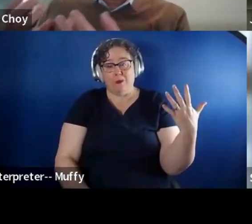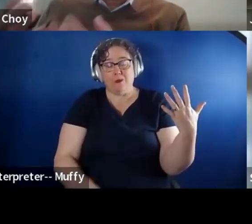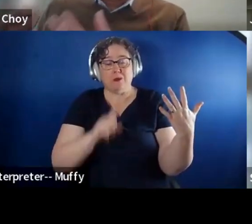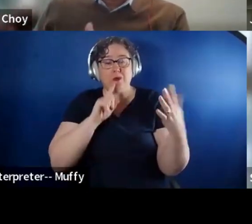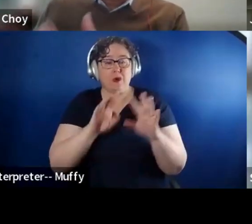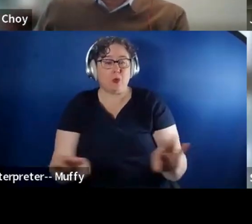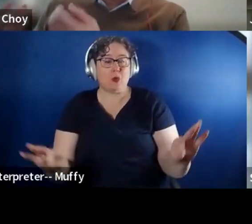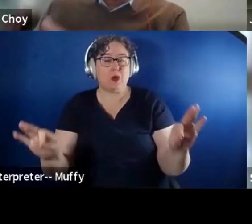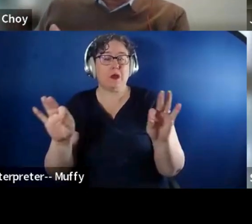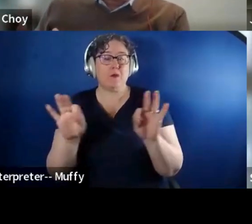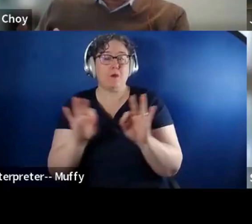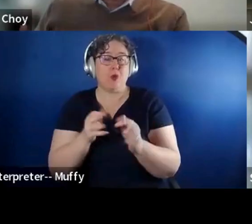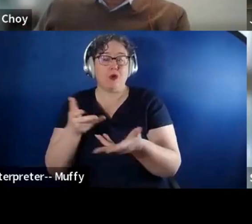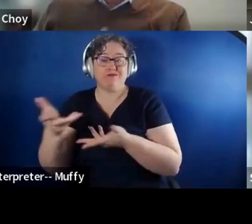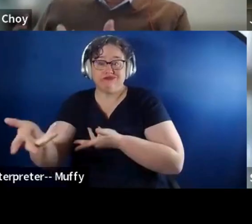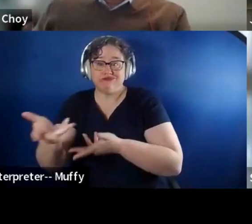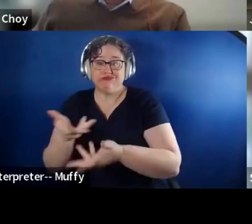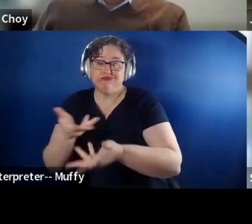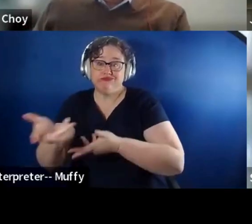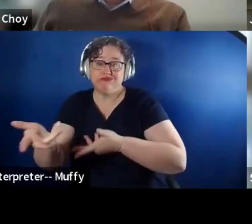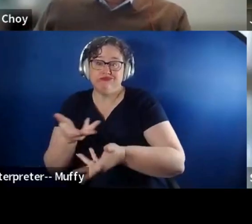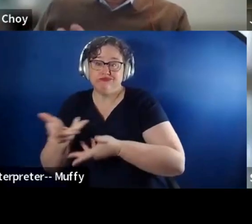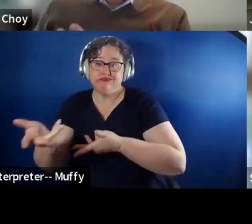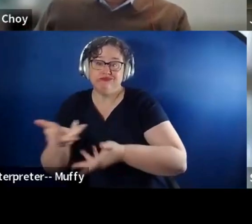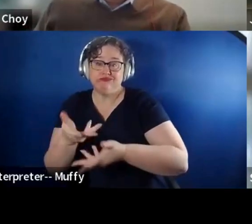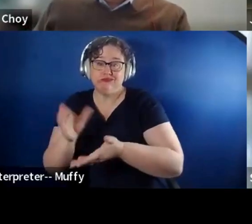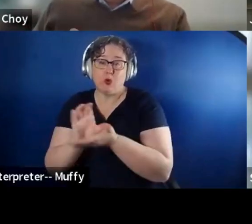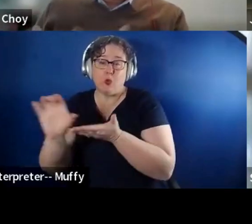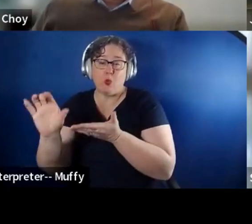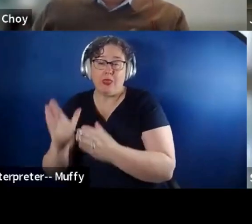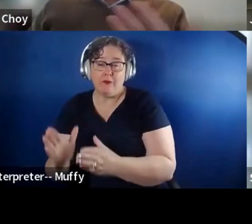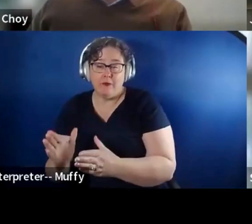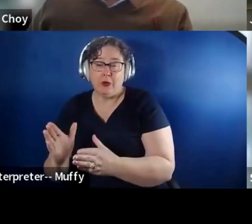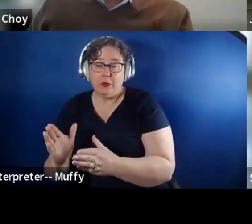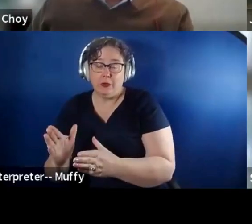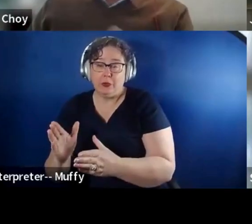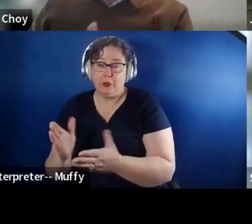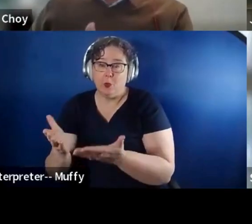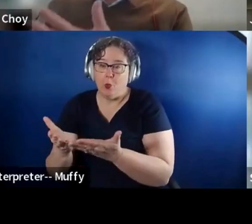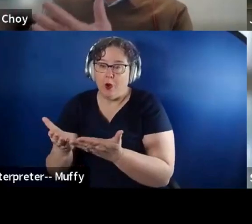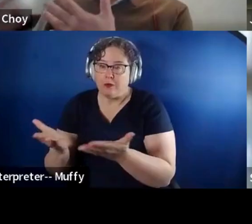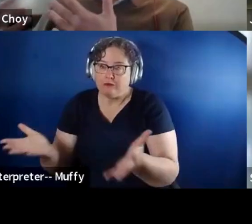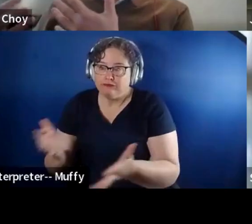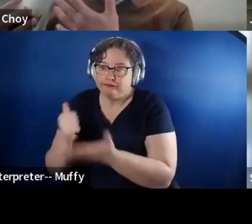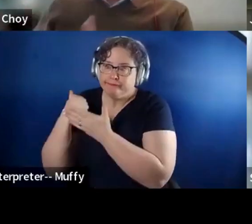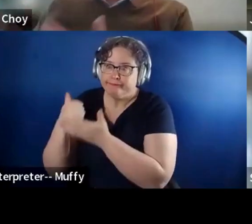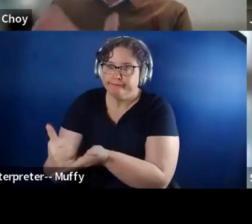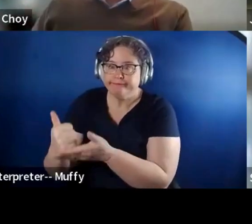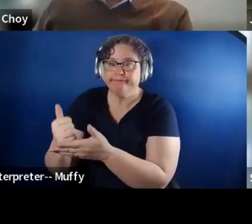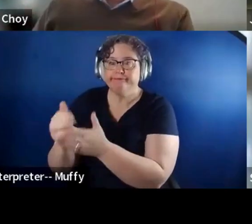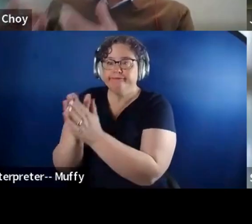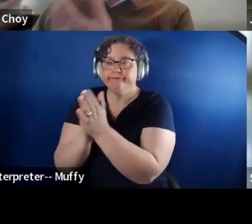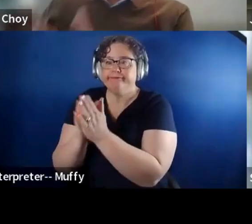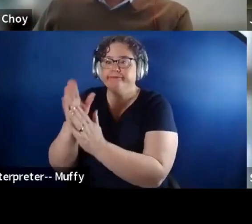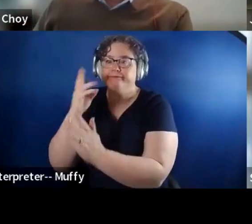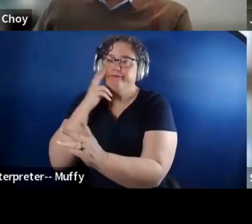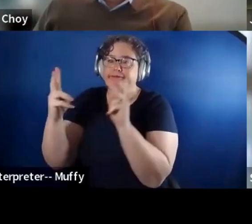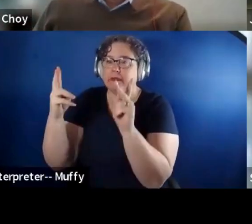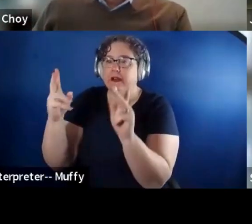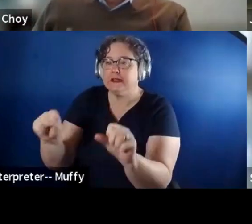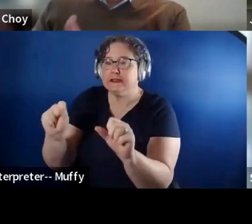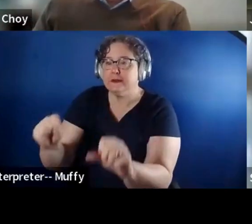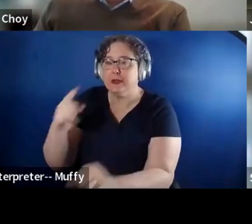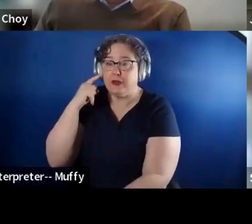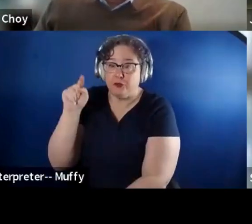important to talk with the funder. What would help drive visibility for you as a funder, as a